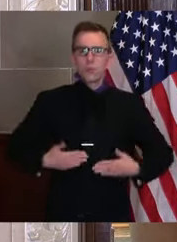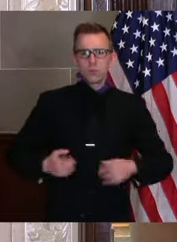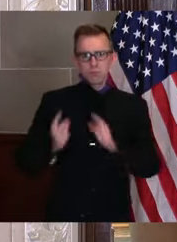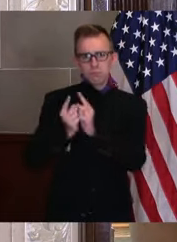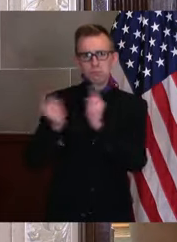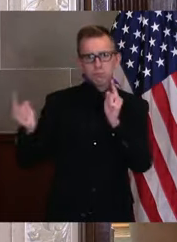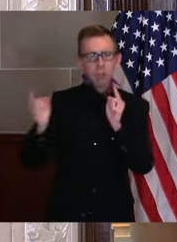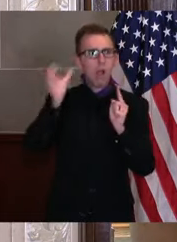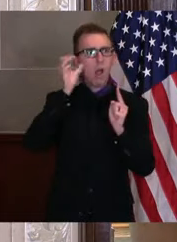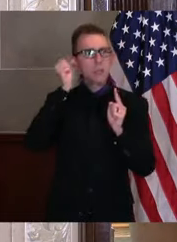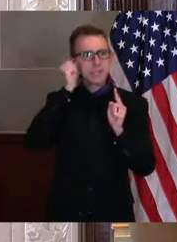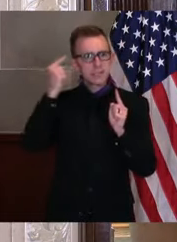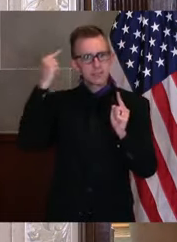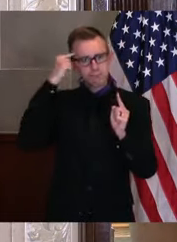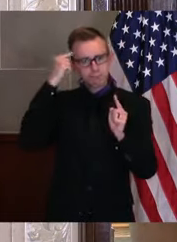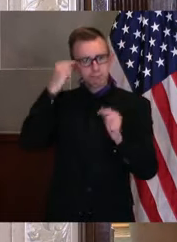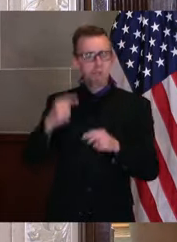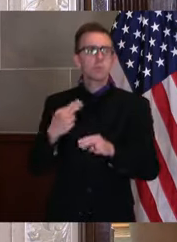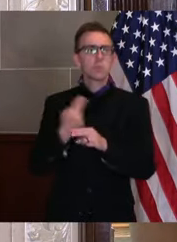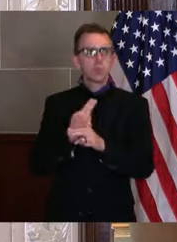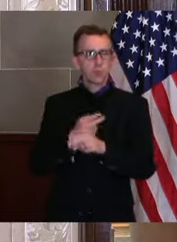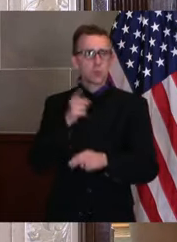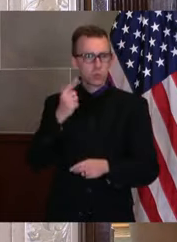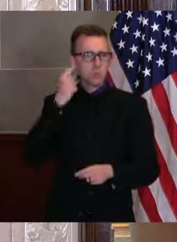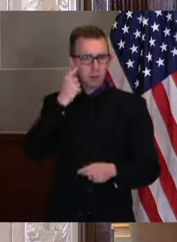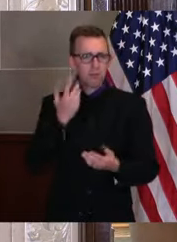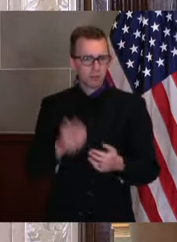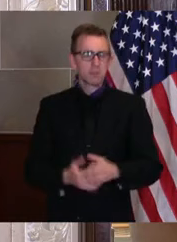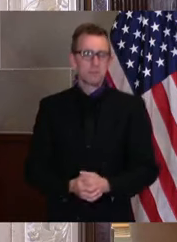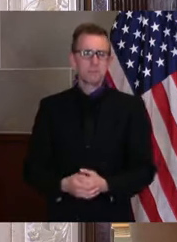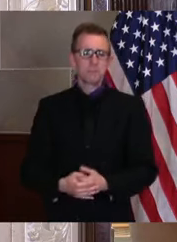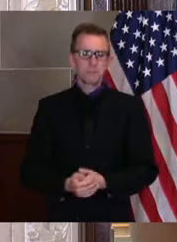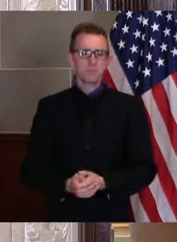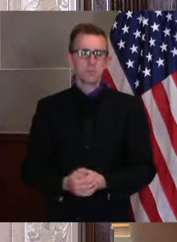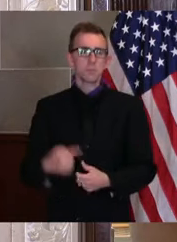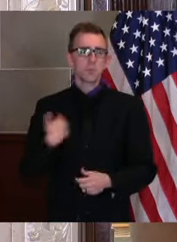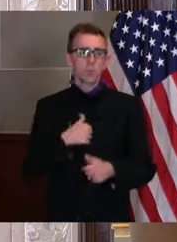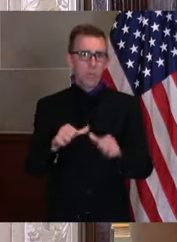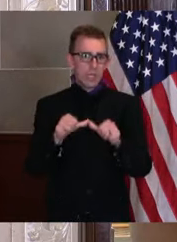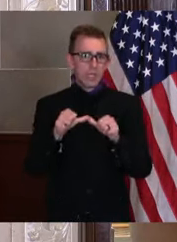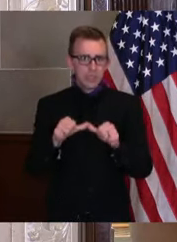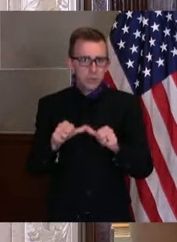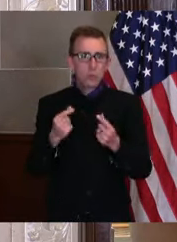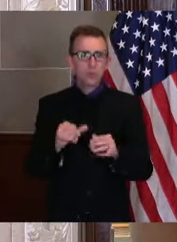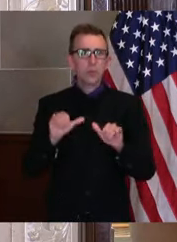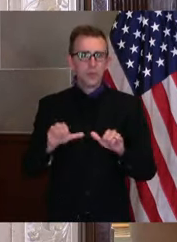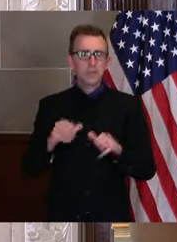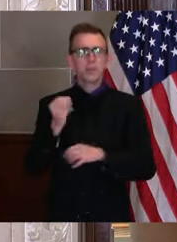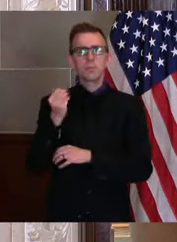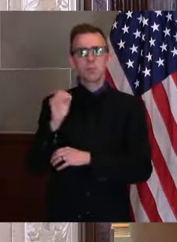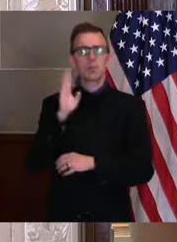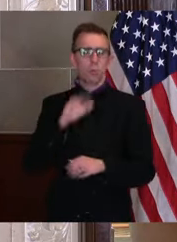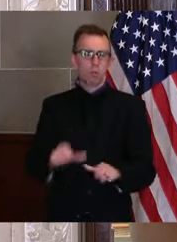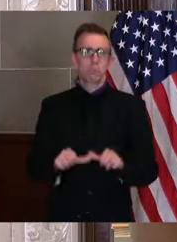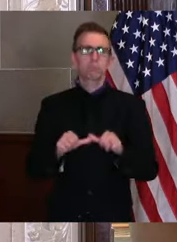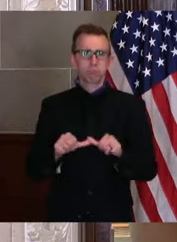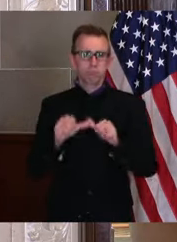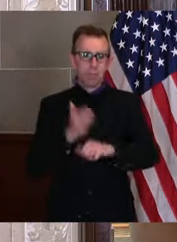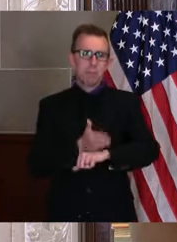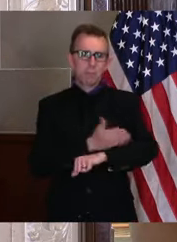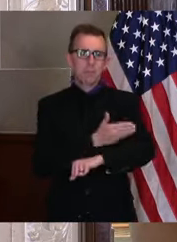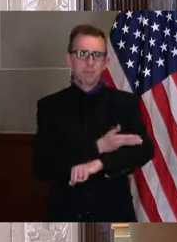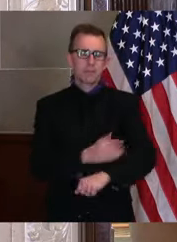and make safe and smart decisions. And as long as we will continue to do this, Missouri will continue to